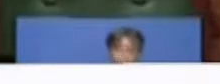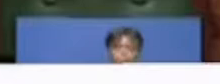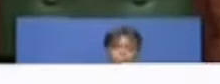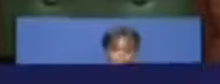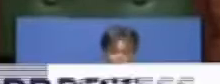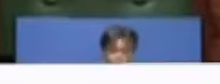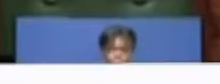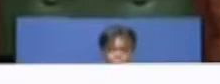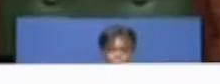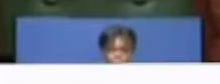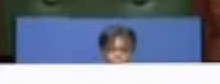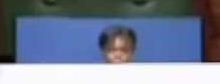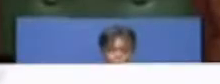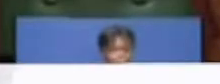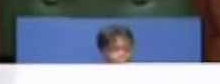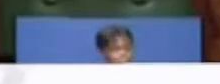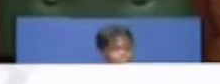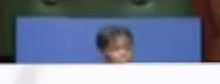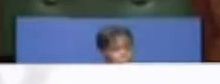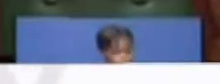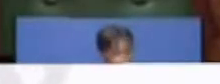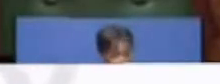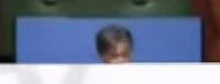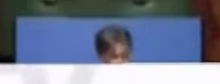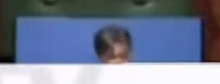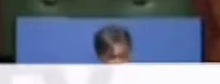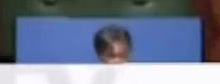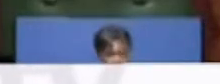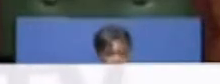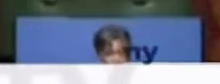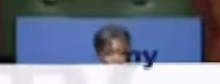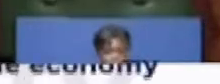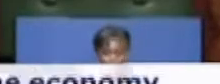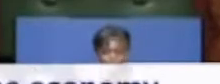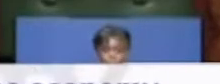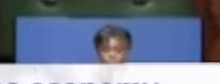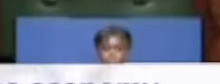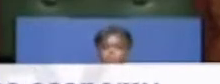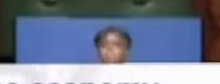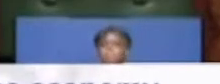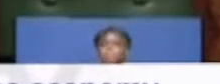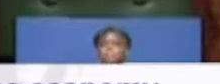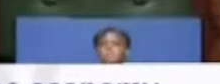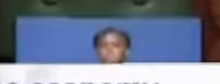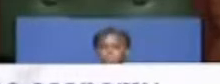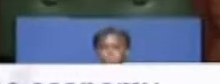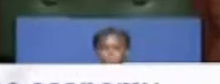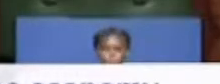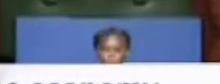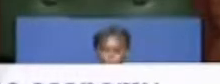the journey that we have taken and the expanded fields of freedom that we enjoy.